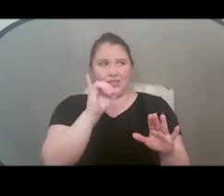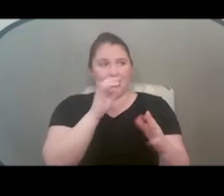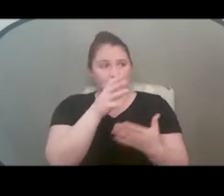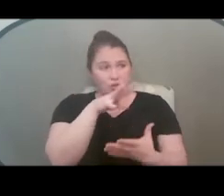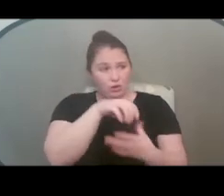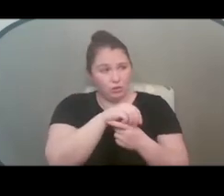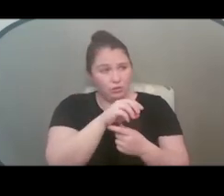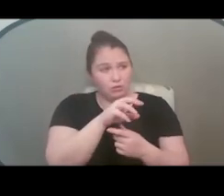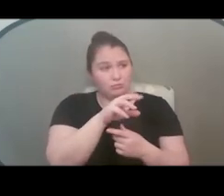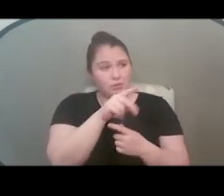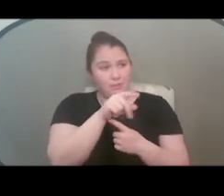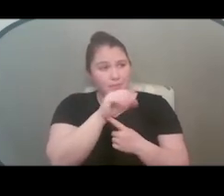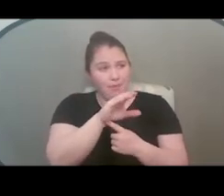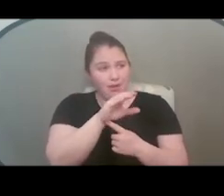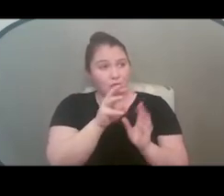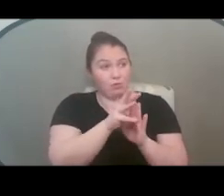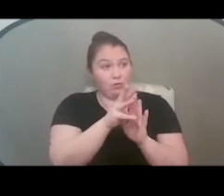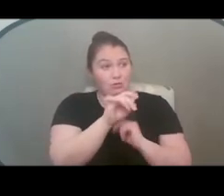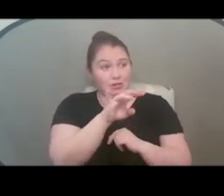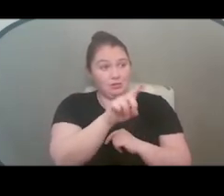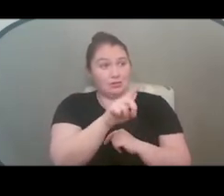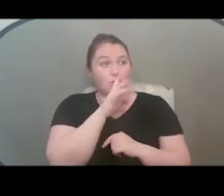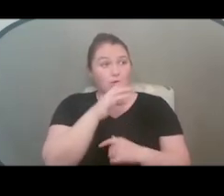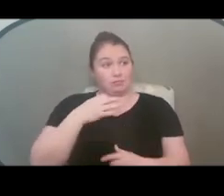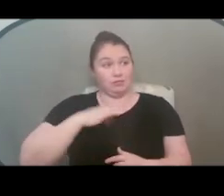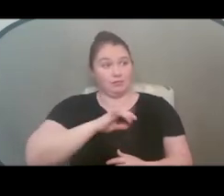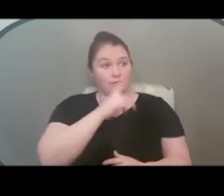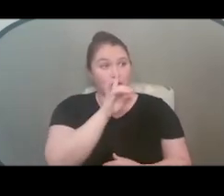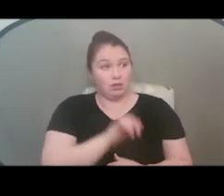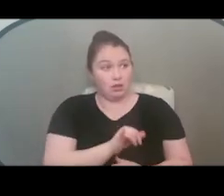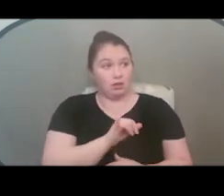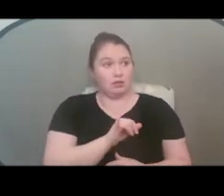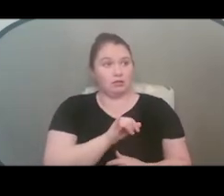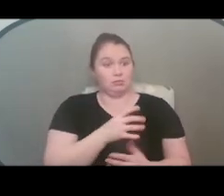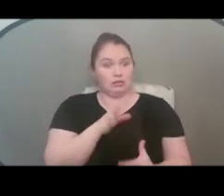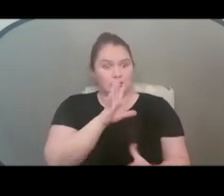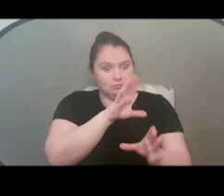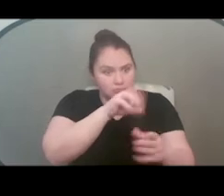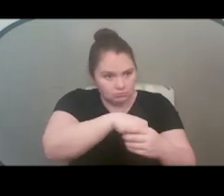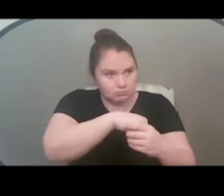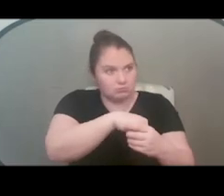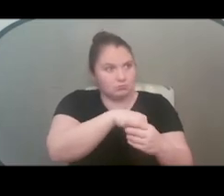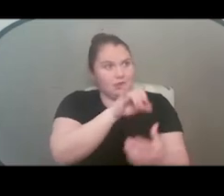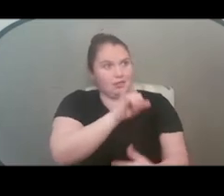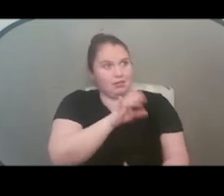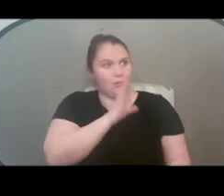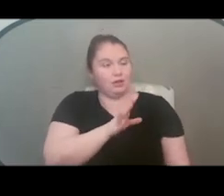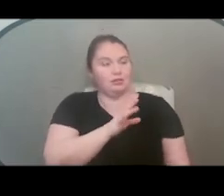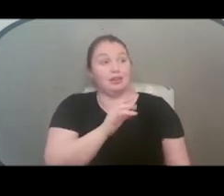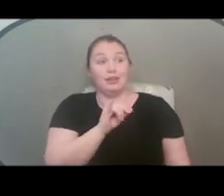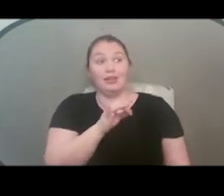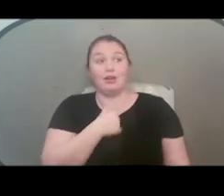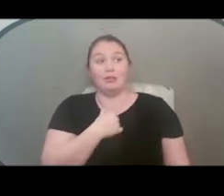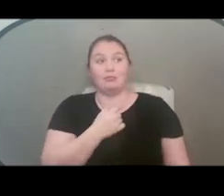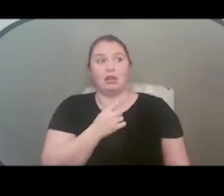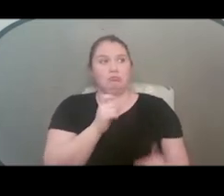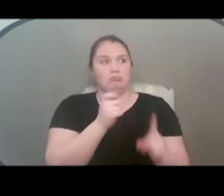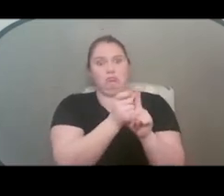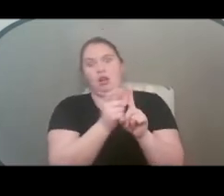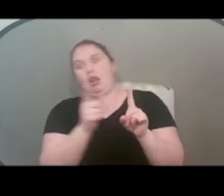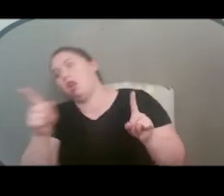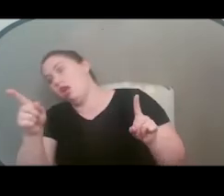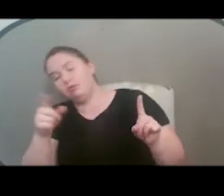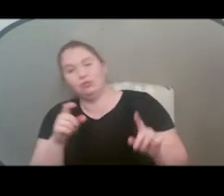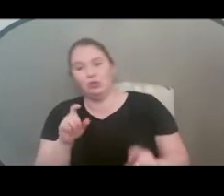Waco ISD will be a beneficiary of that or participate in that? Just shake your head no if I'm way off track